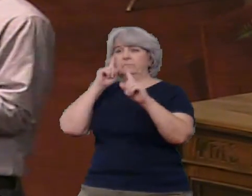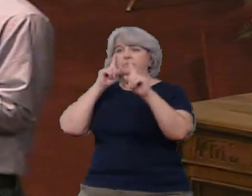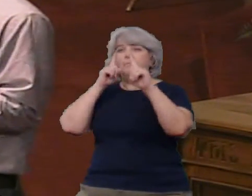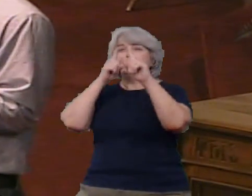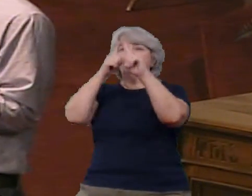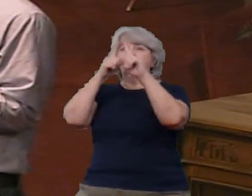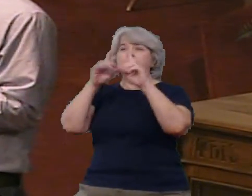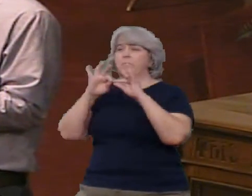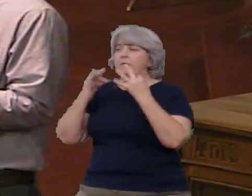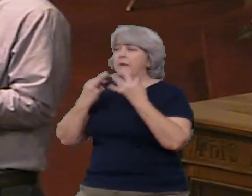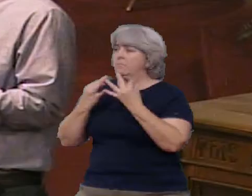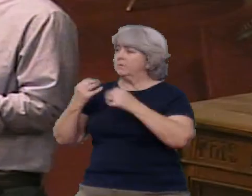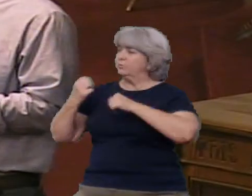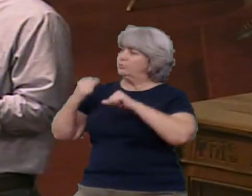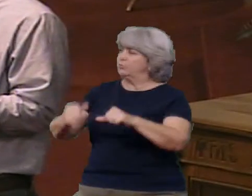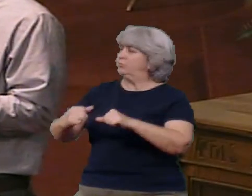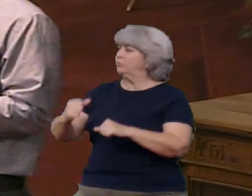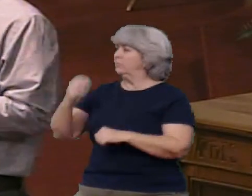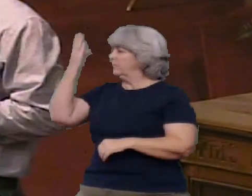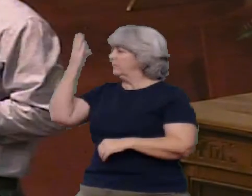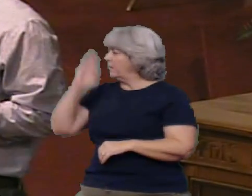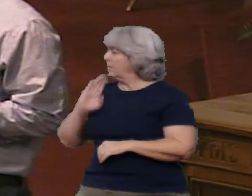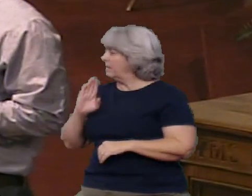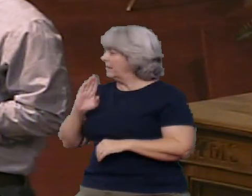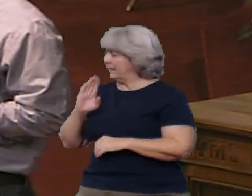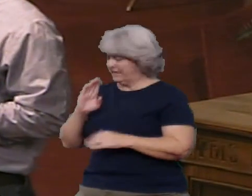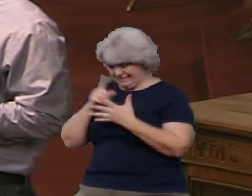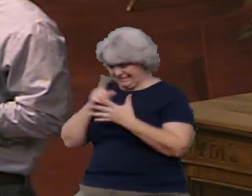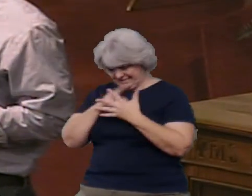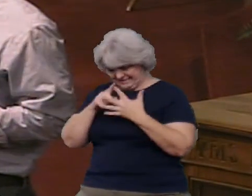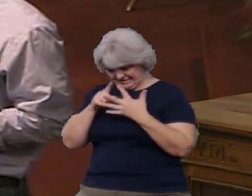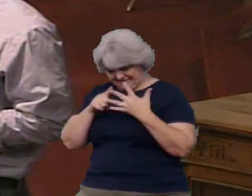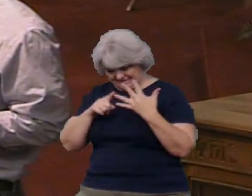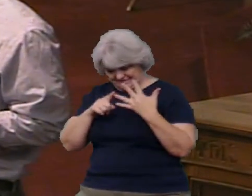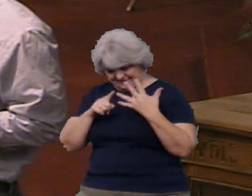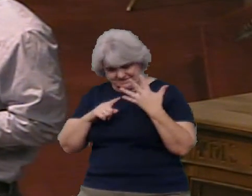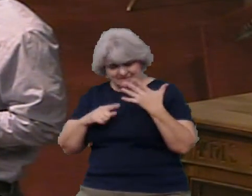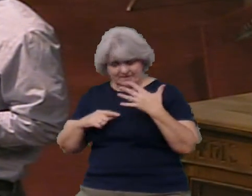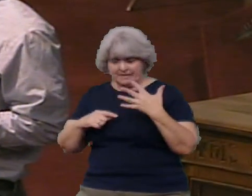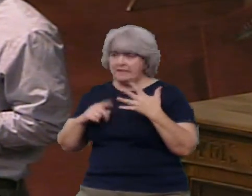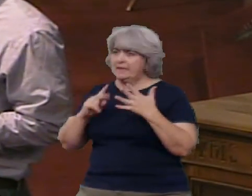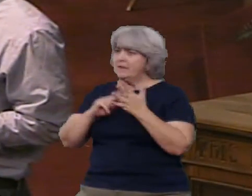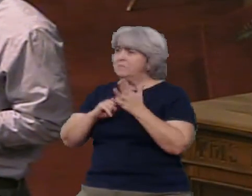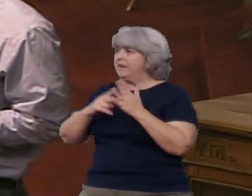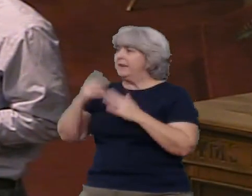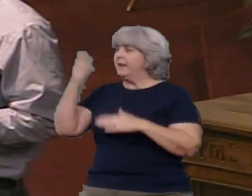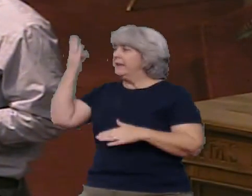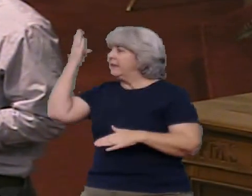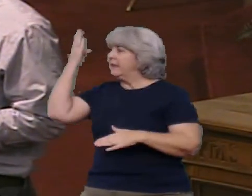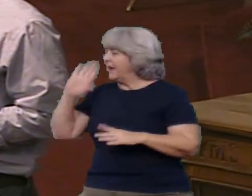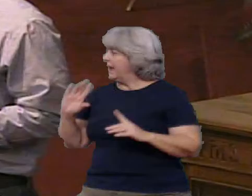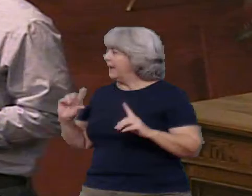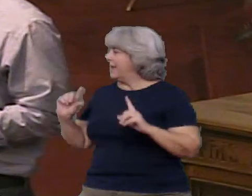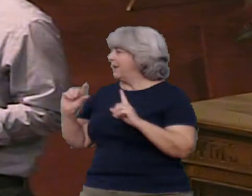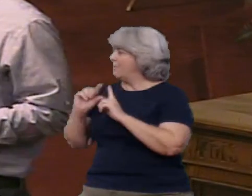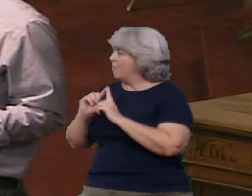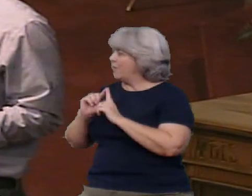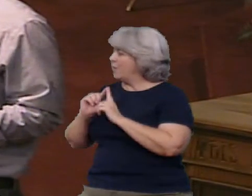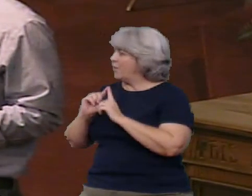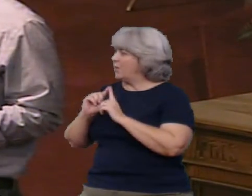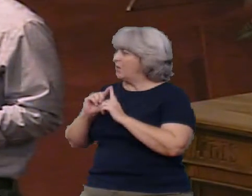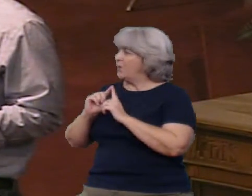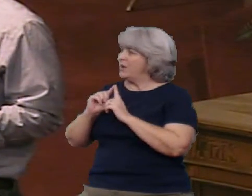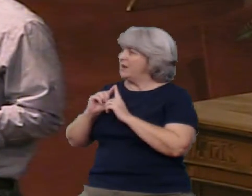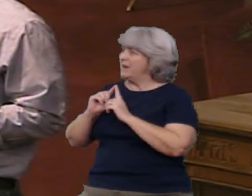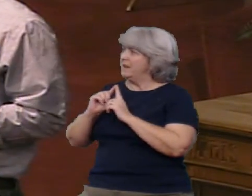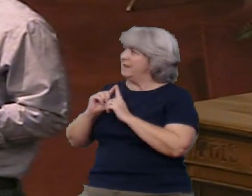going to implement those simple practices, that God's word and who our Creator is has to be personal